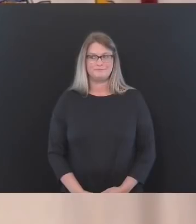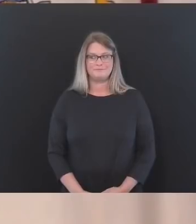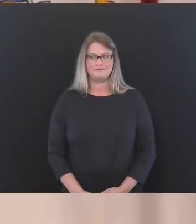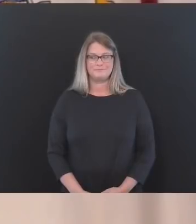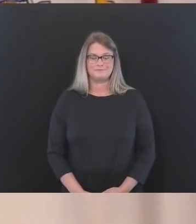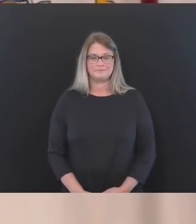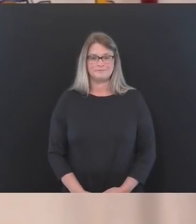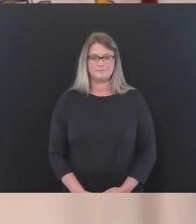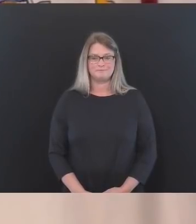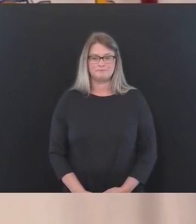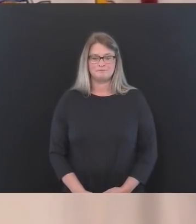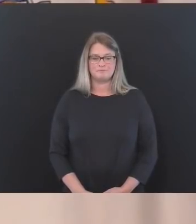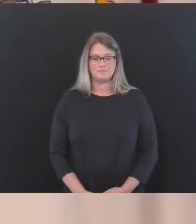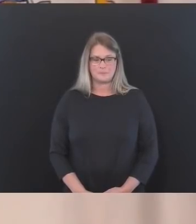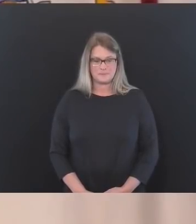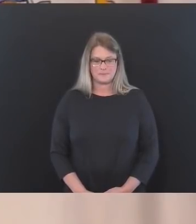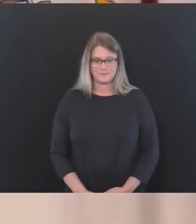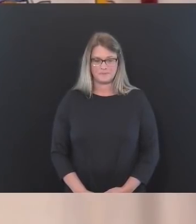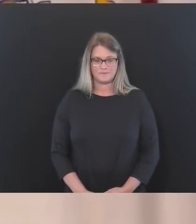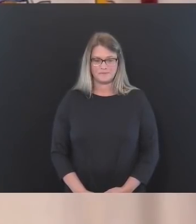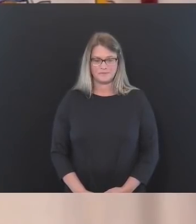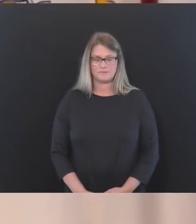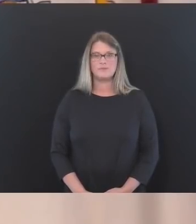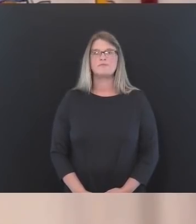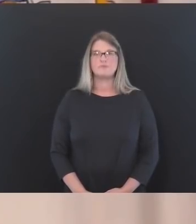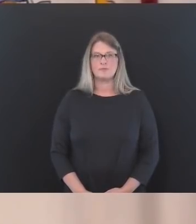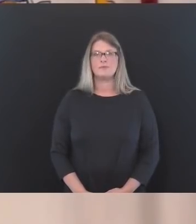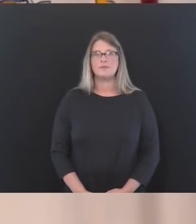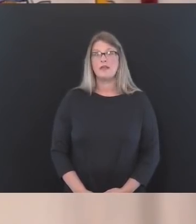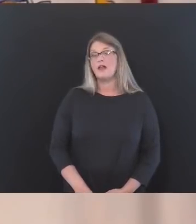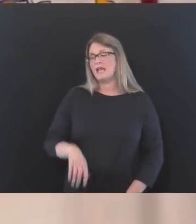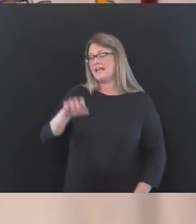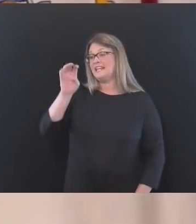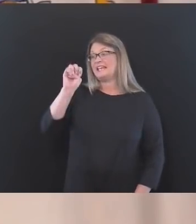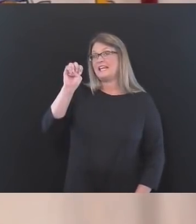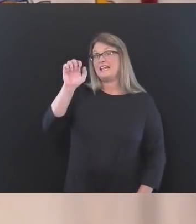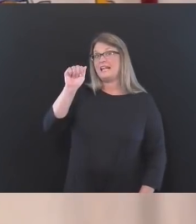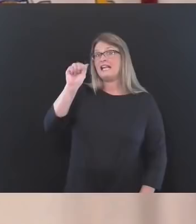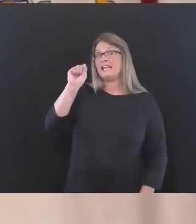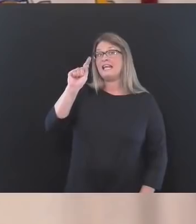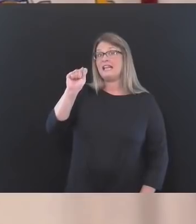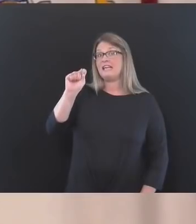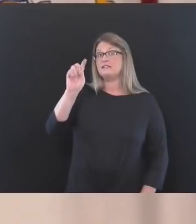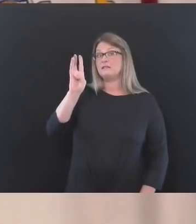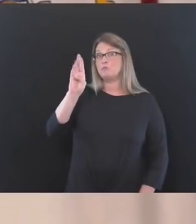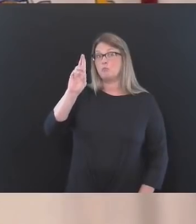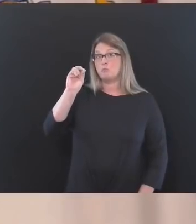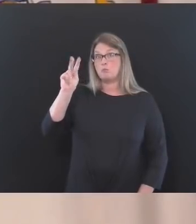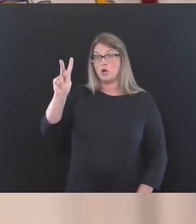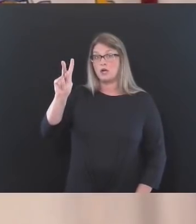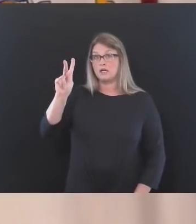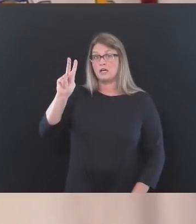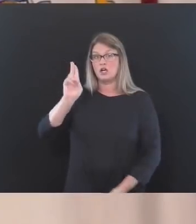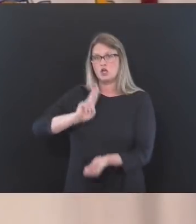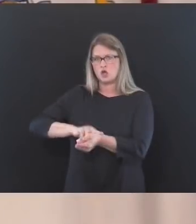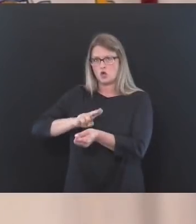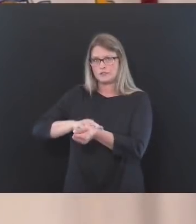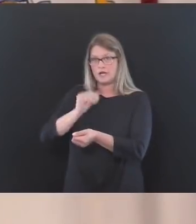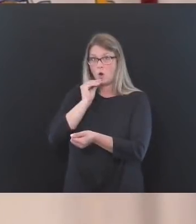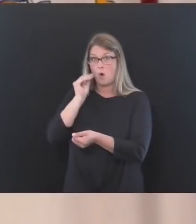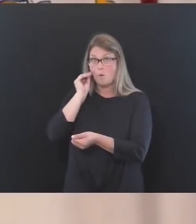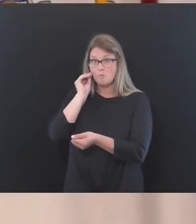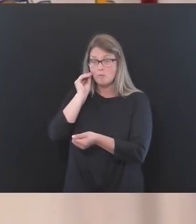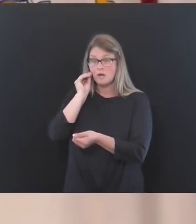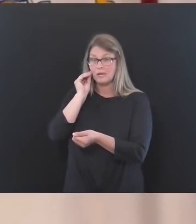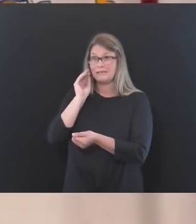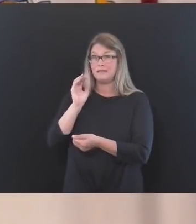At the Eastbrook Center Nursing Home, there was an individual that just